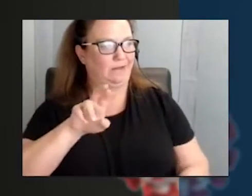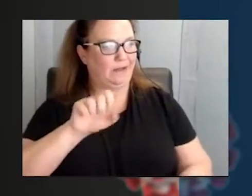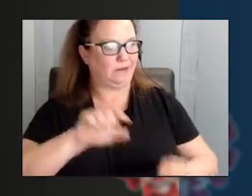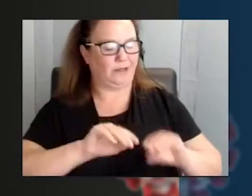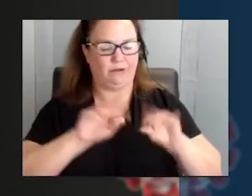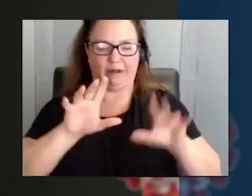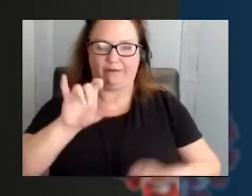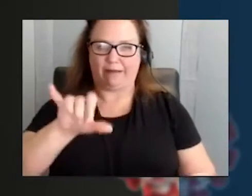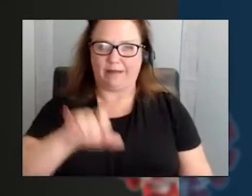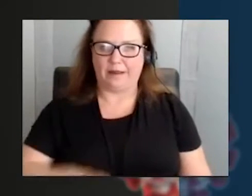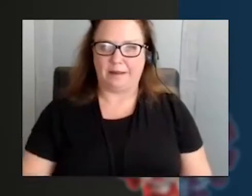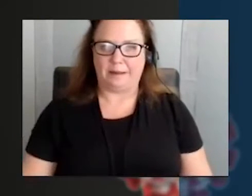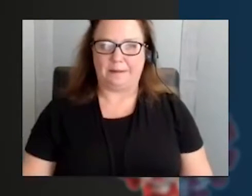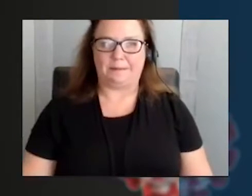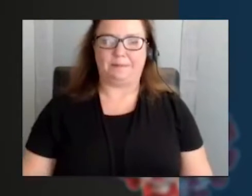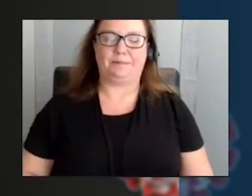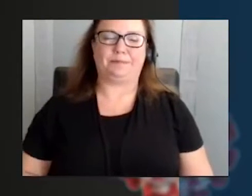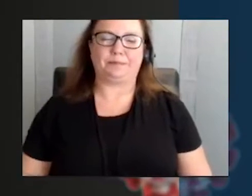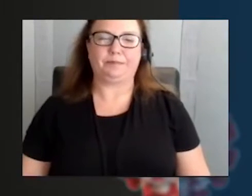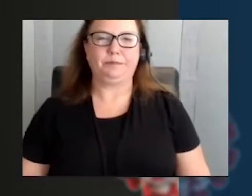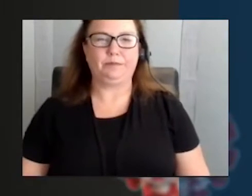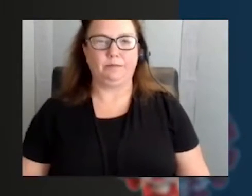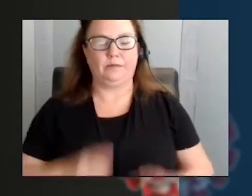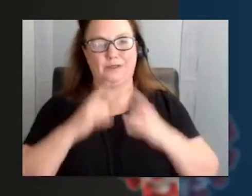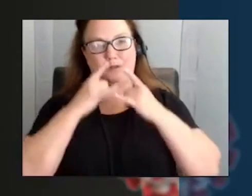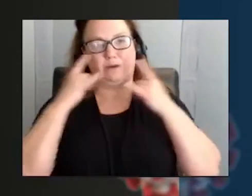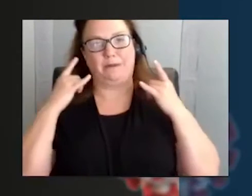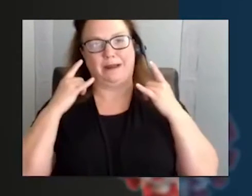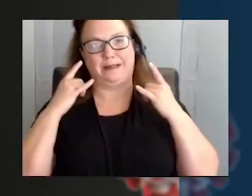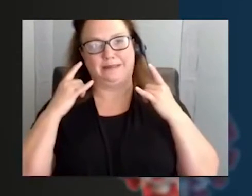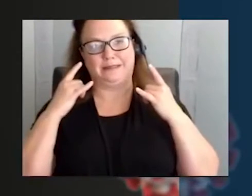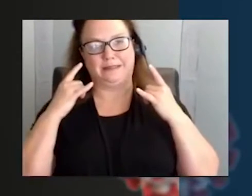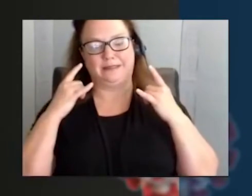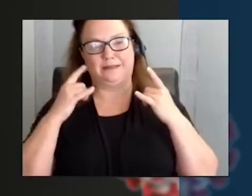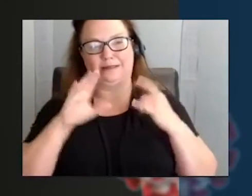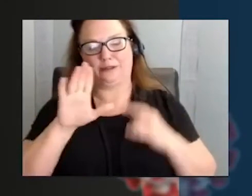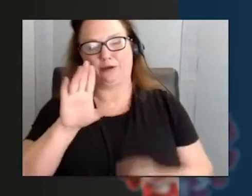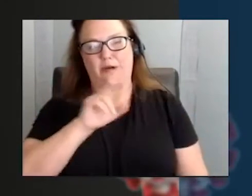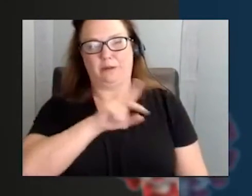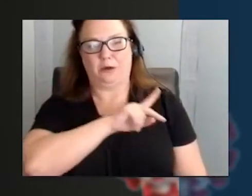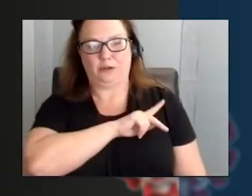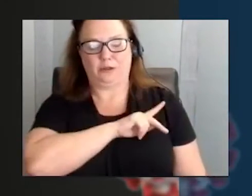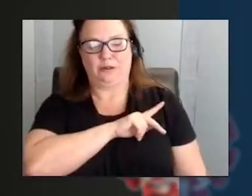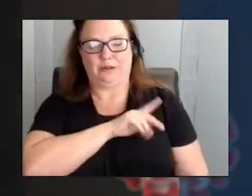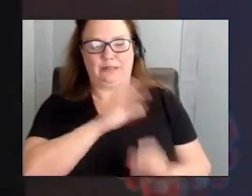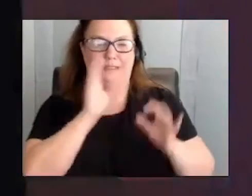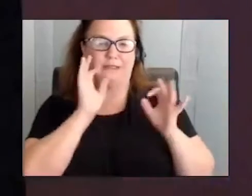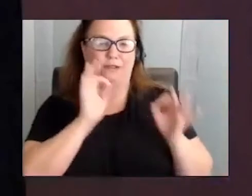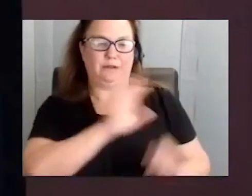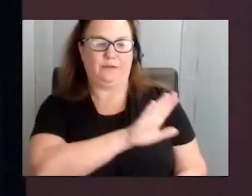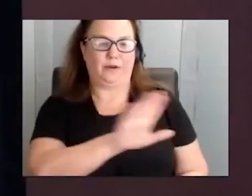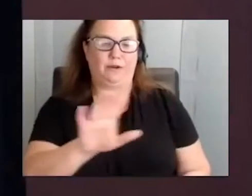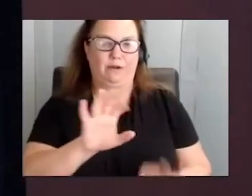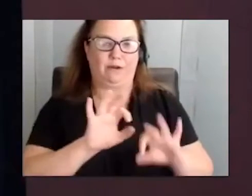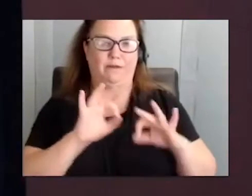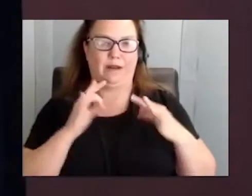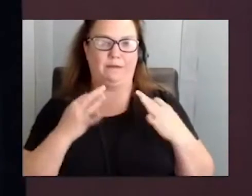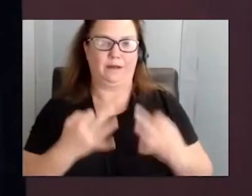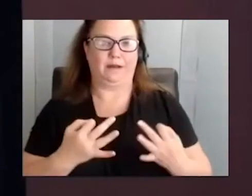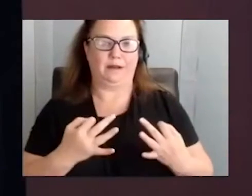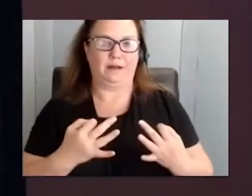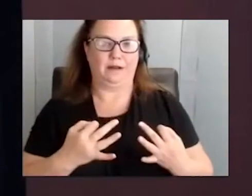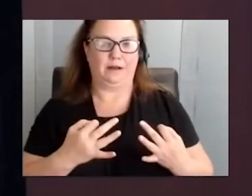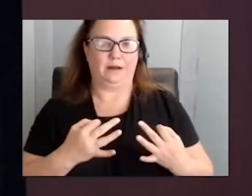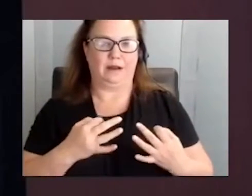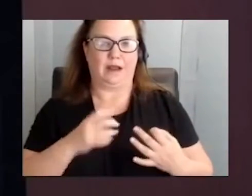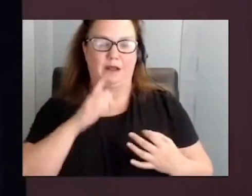think should you wear masks in solidarity is really going to be a personal decision for you and your family. I think, again, I am extremely pro-mask,